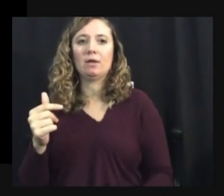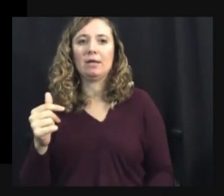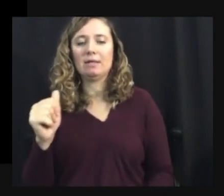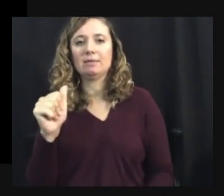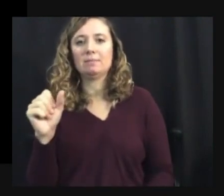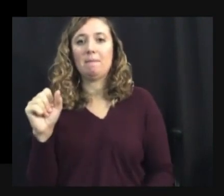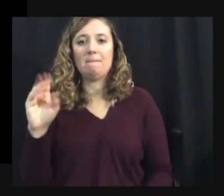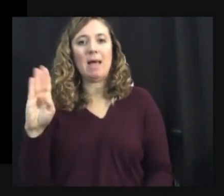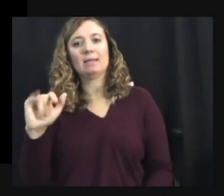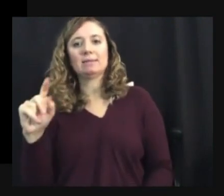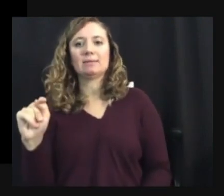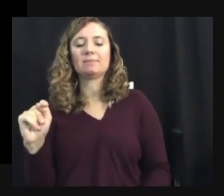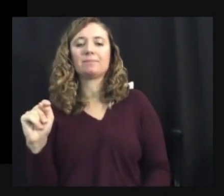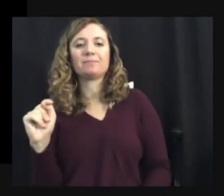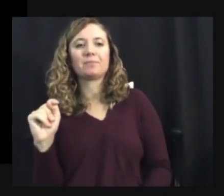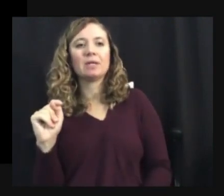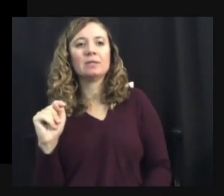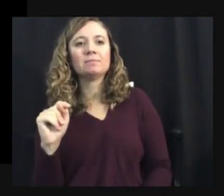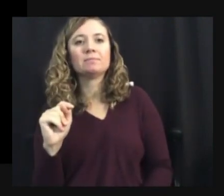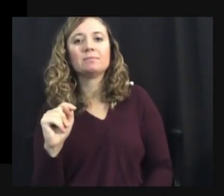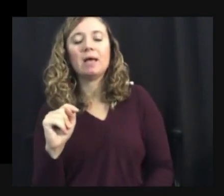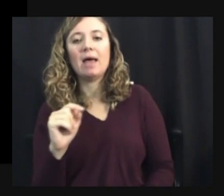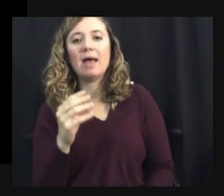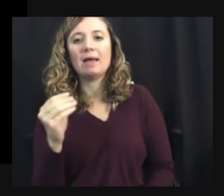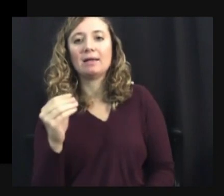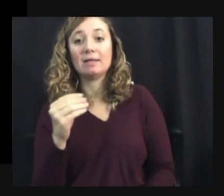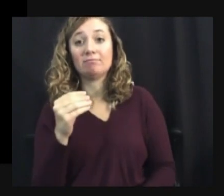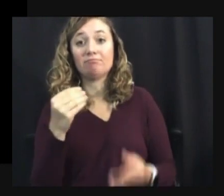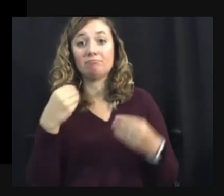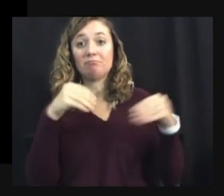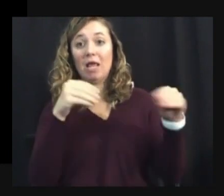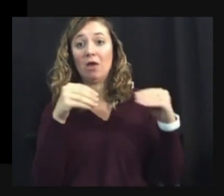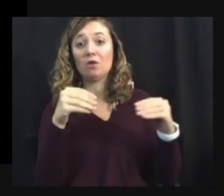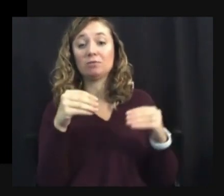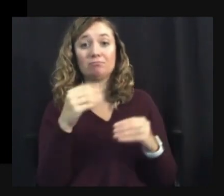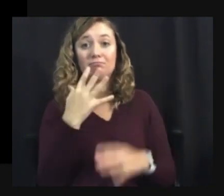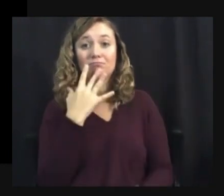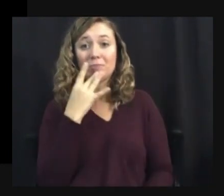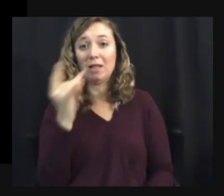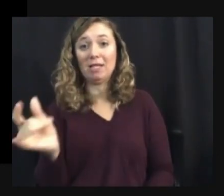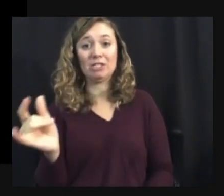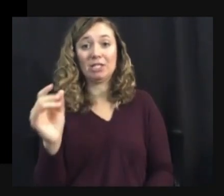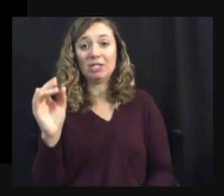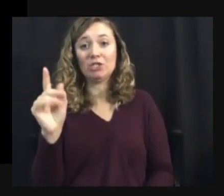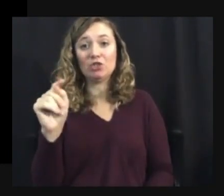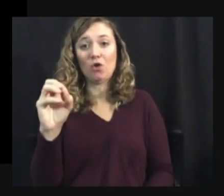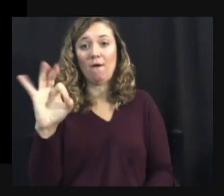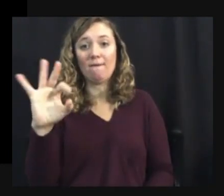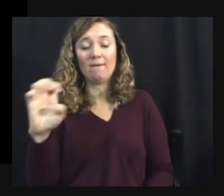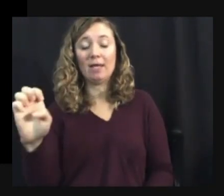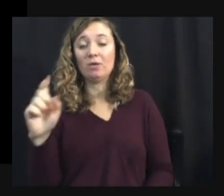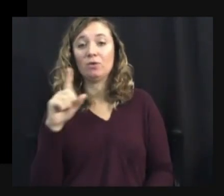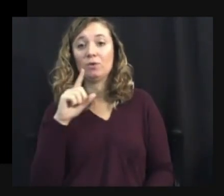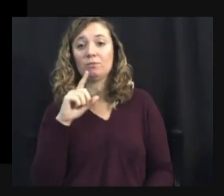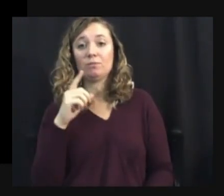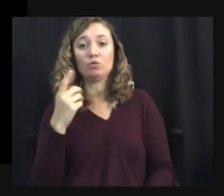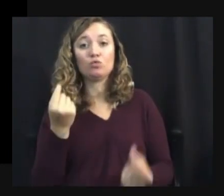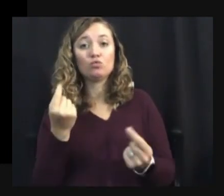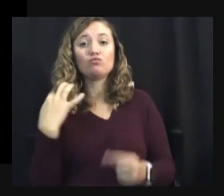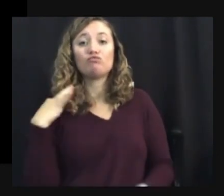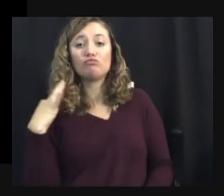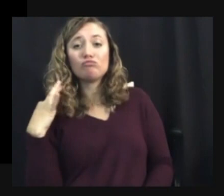Diego area. And he's also an active member of the community. He does a lot of volunteer work. And